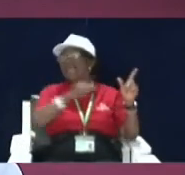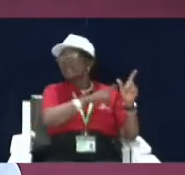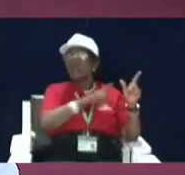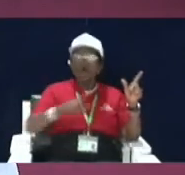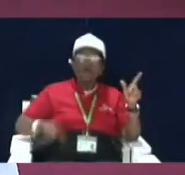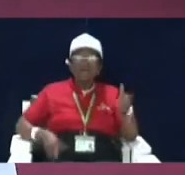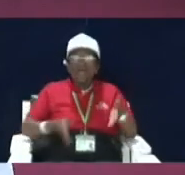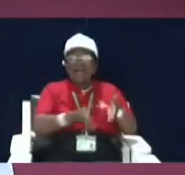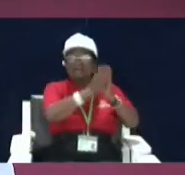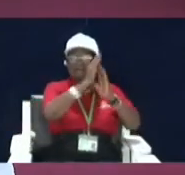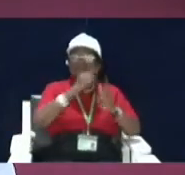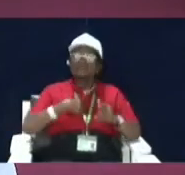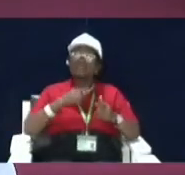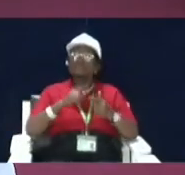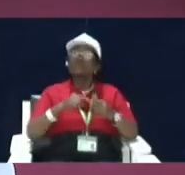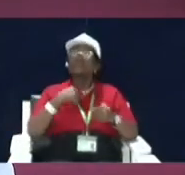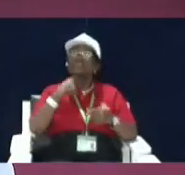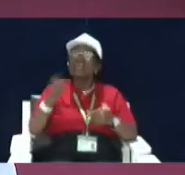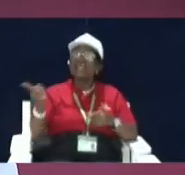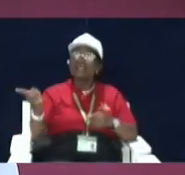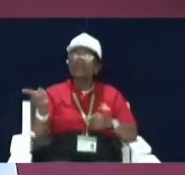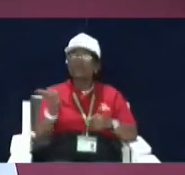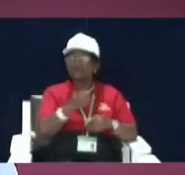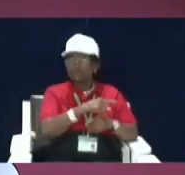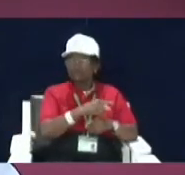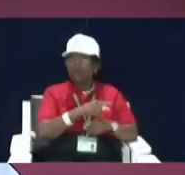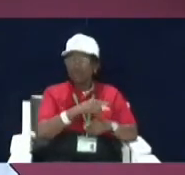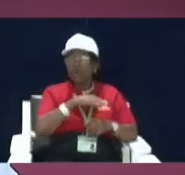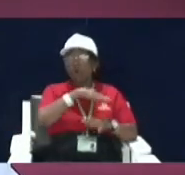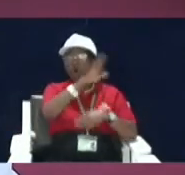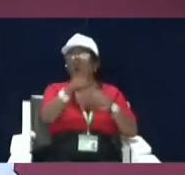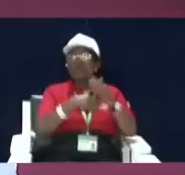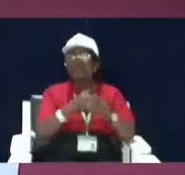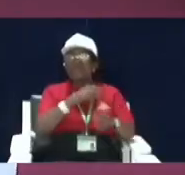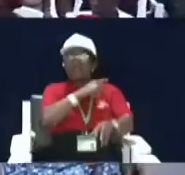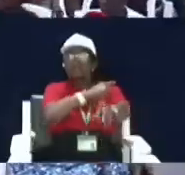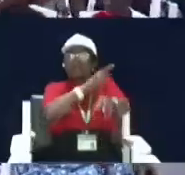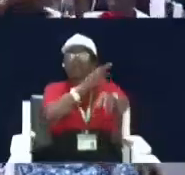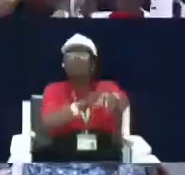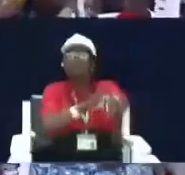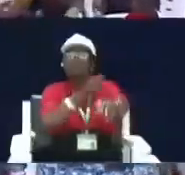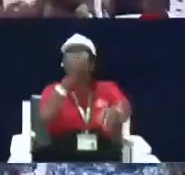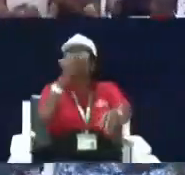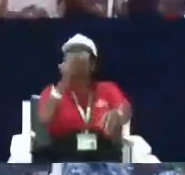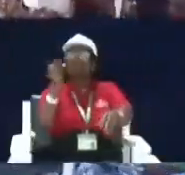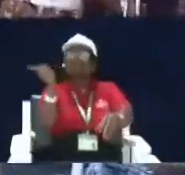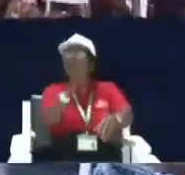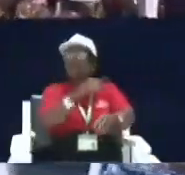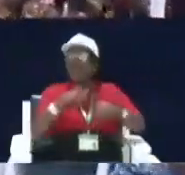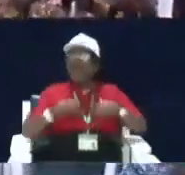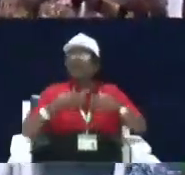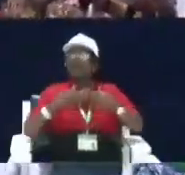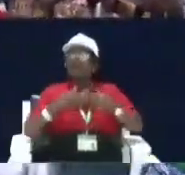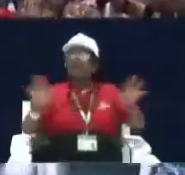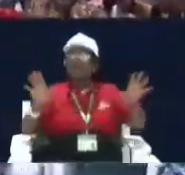all the pregnancies you have lost, he will restore them all.